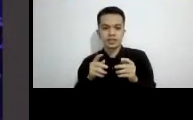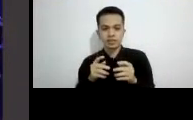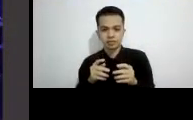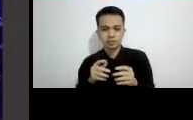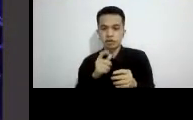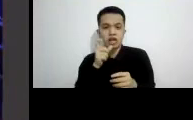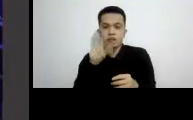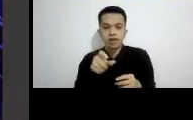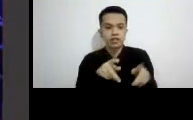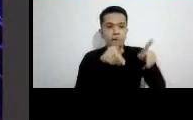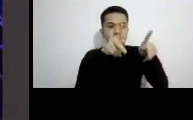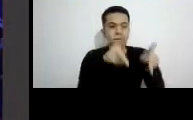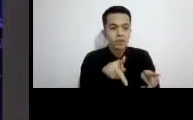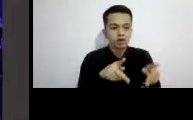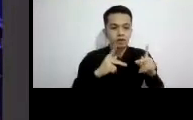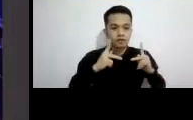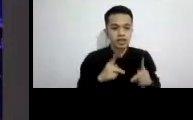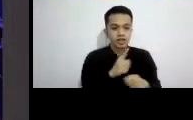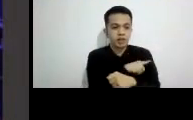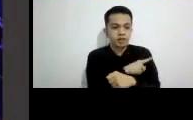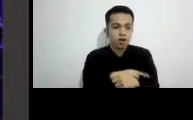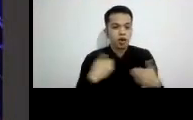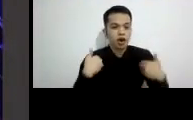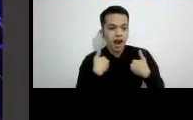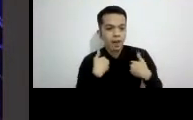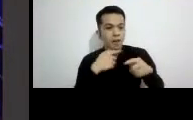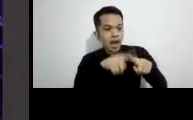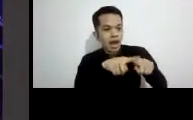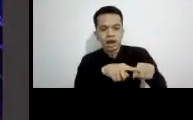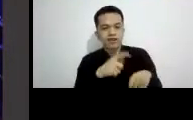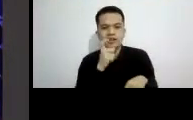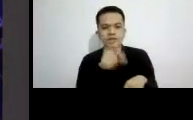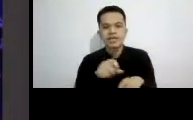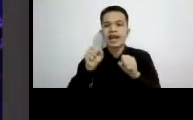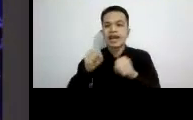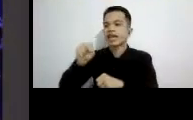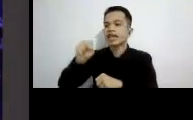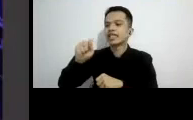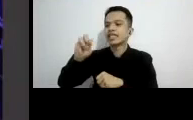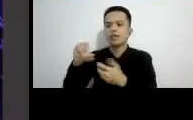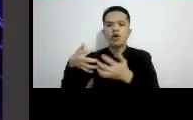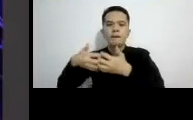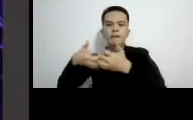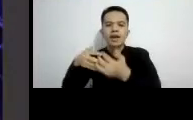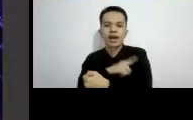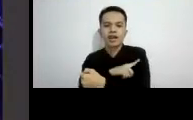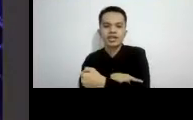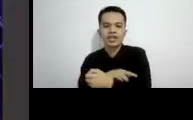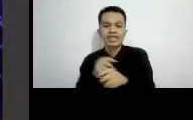on human physical power or animal power. We can use steam or mechanical energy. In the same